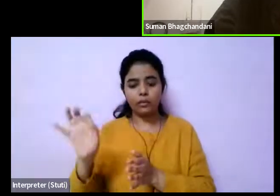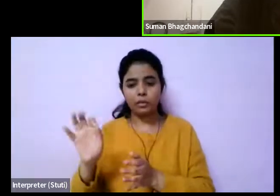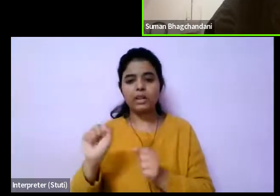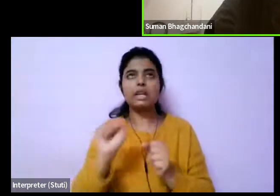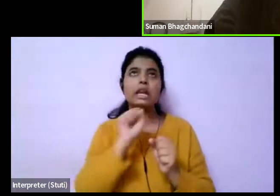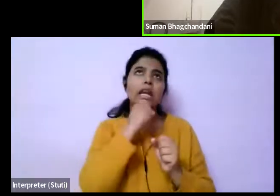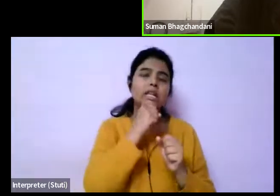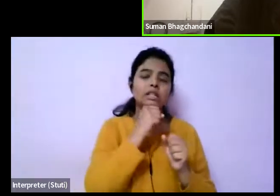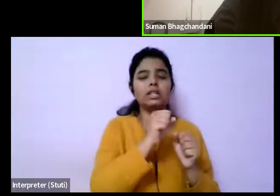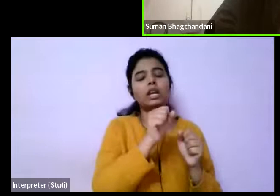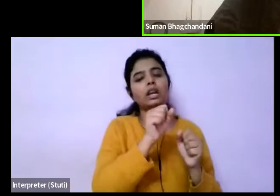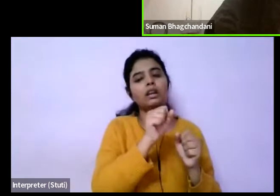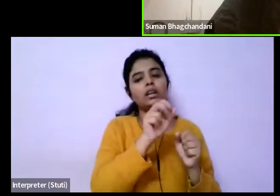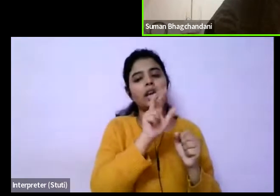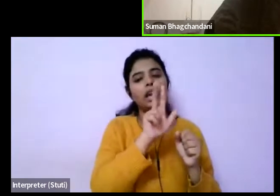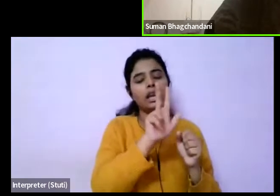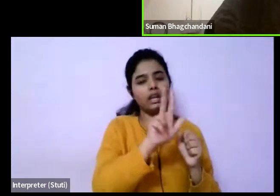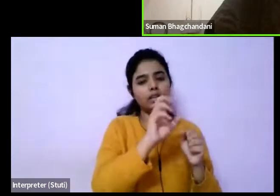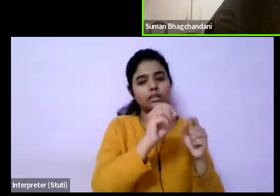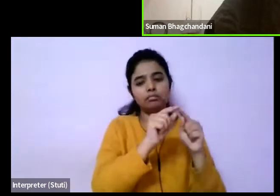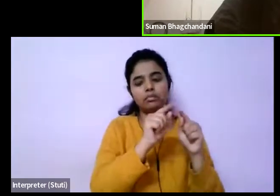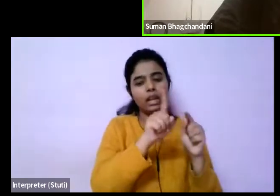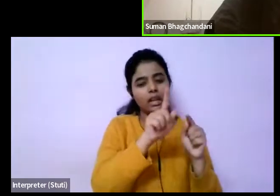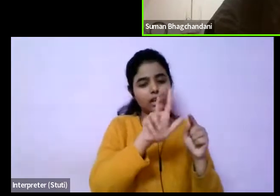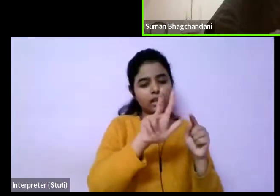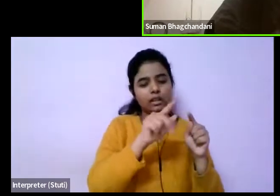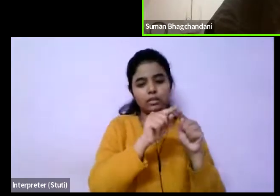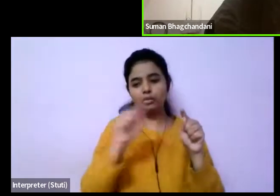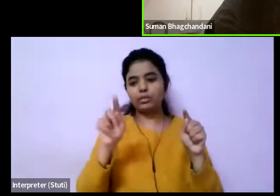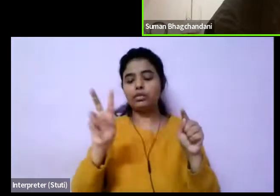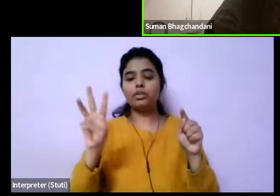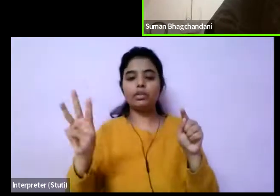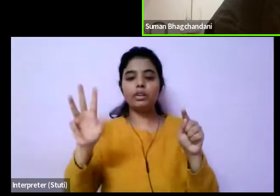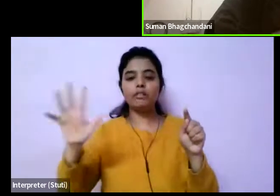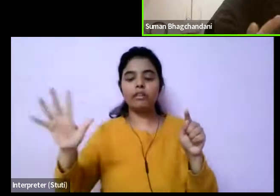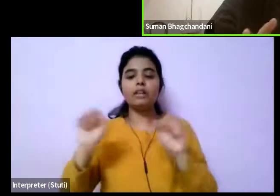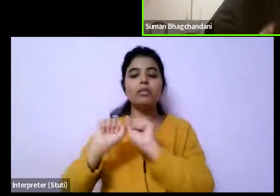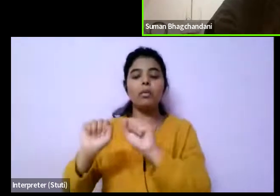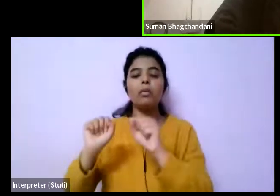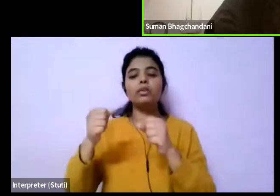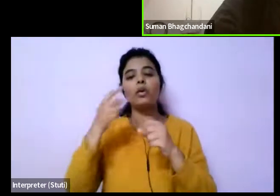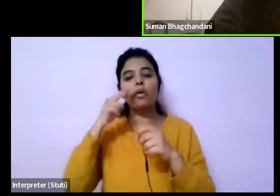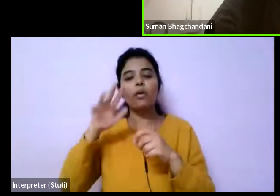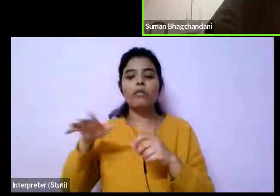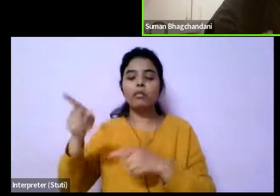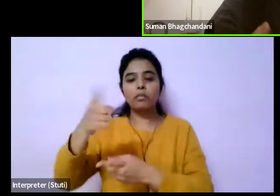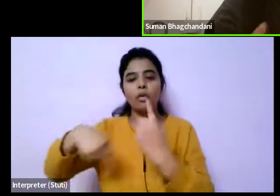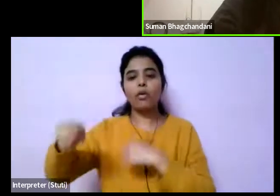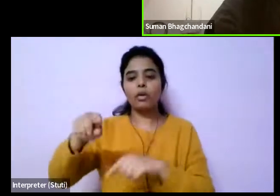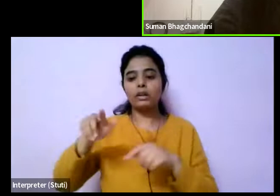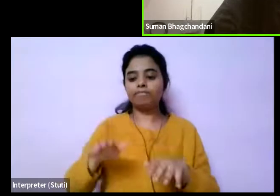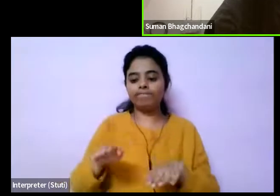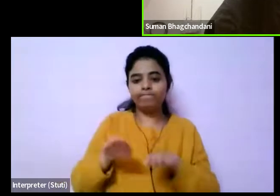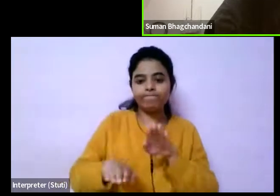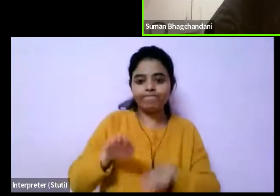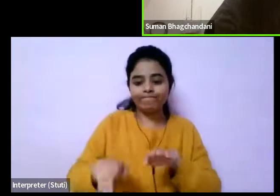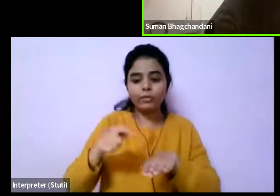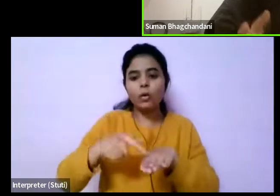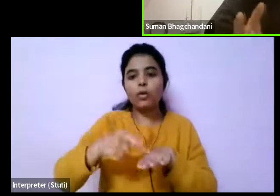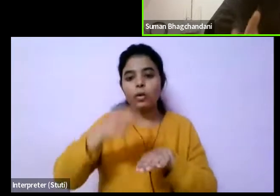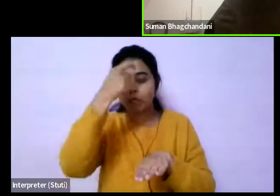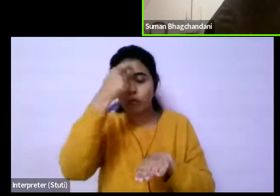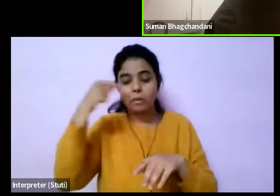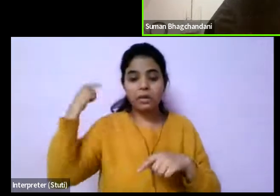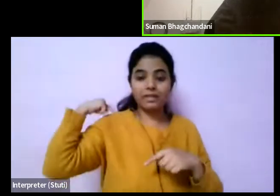35, of which over 90% subjects showed pronated feet. Besides common feet injuries, signs of spinal